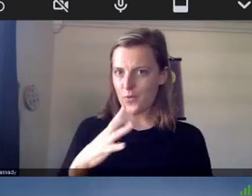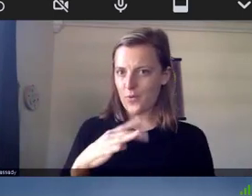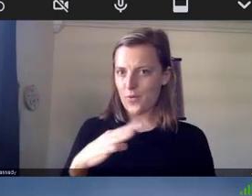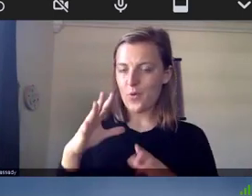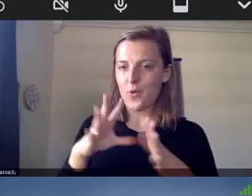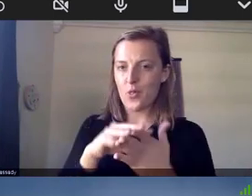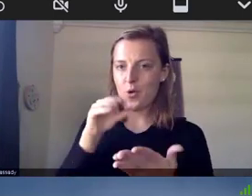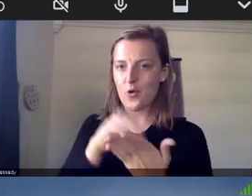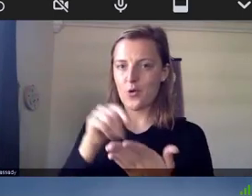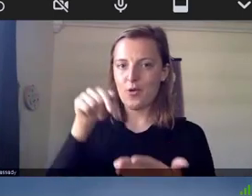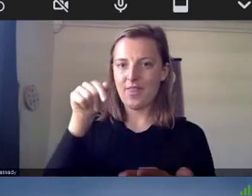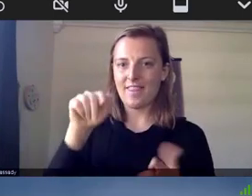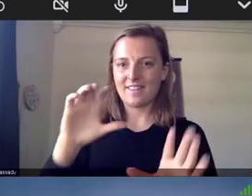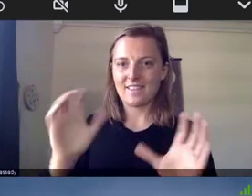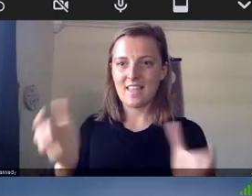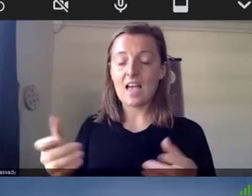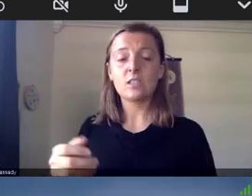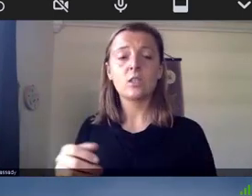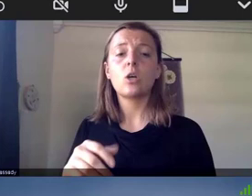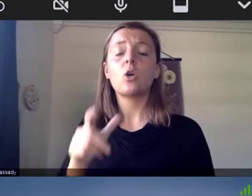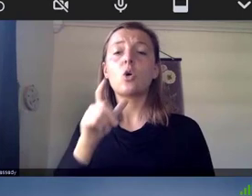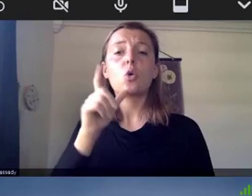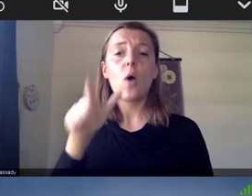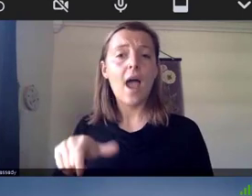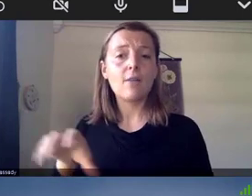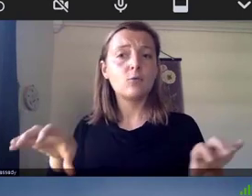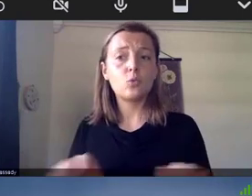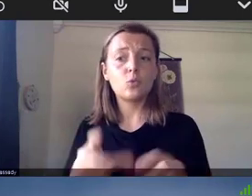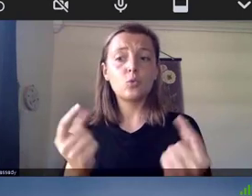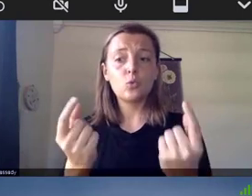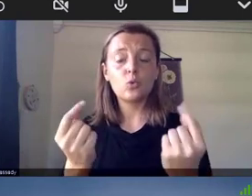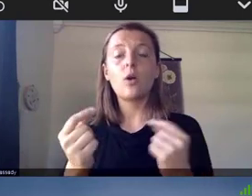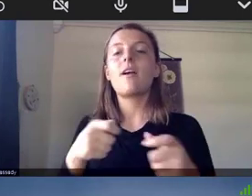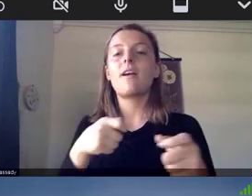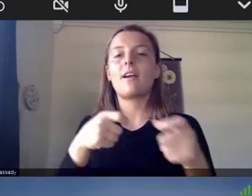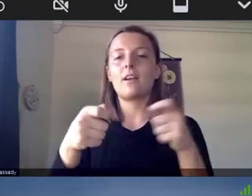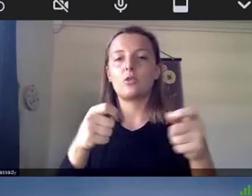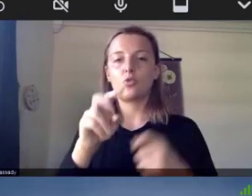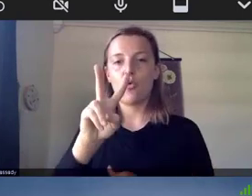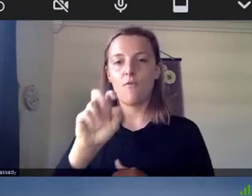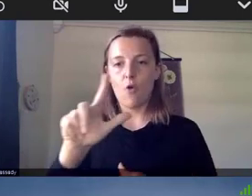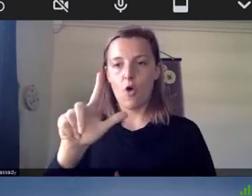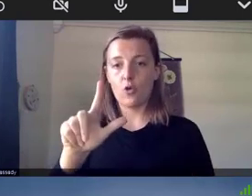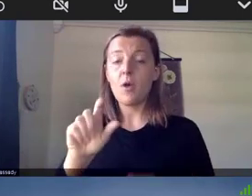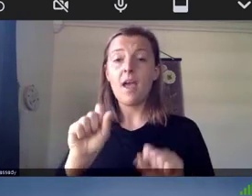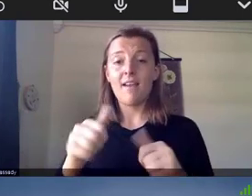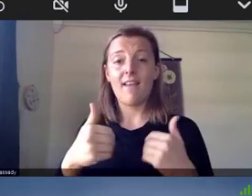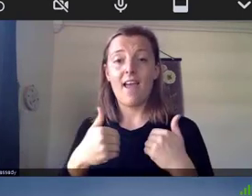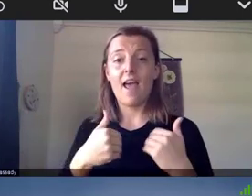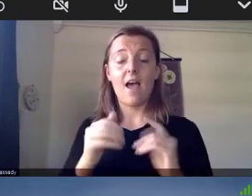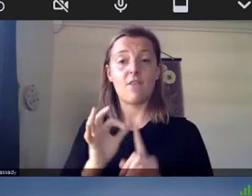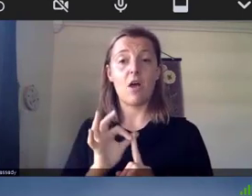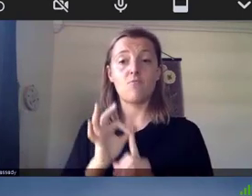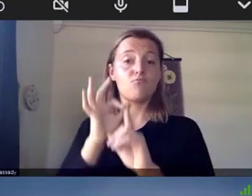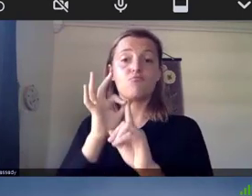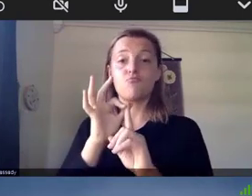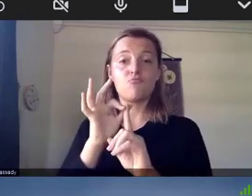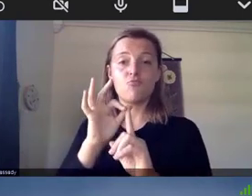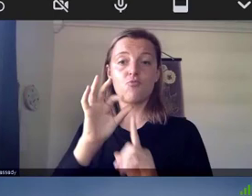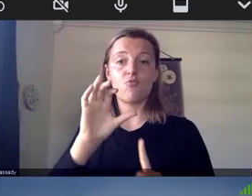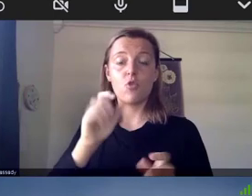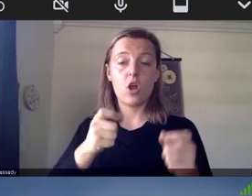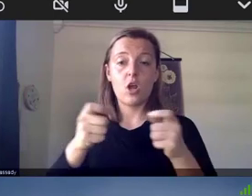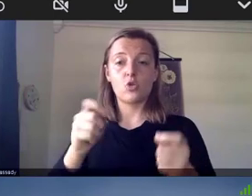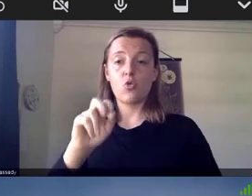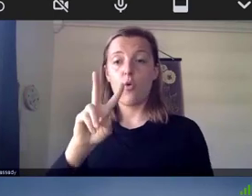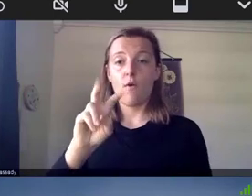control volumes. You can have kind of this specialized control volume where in one dimension, the size is so,